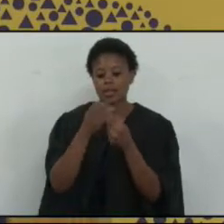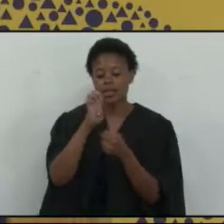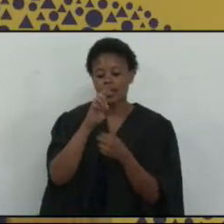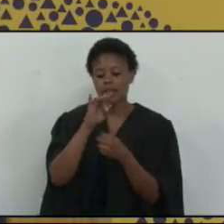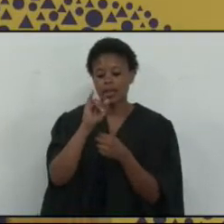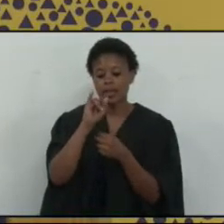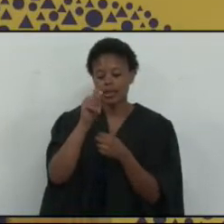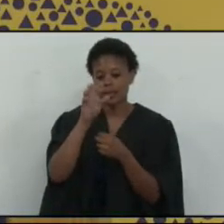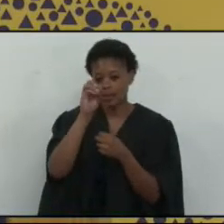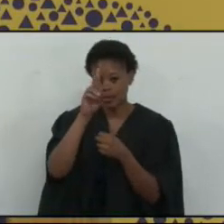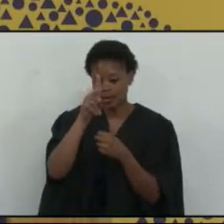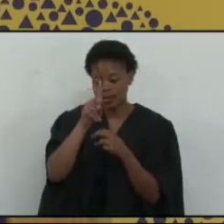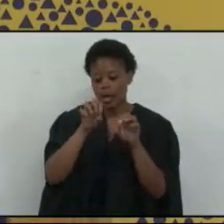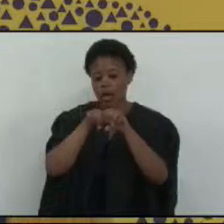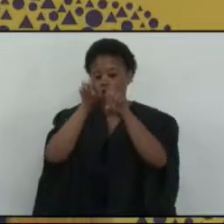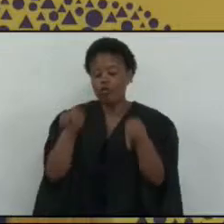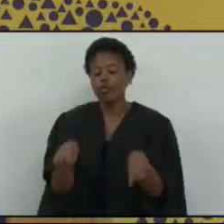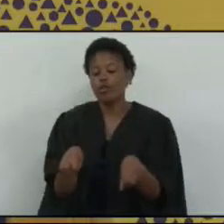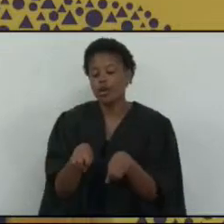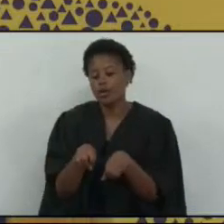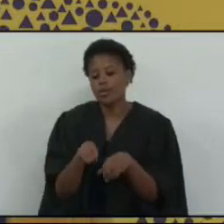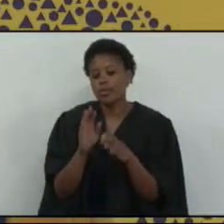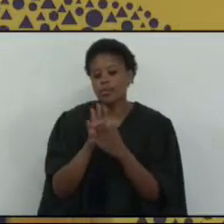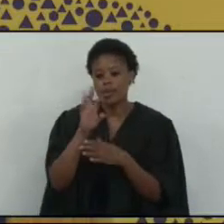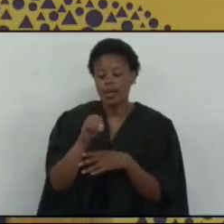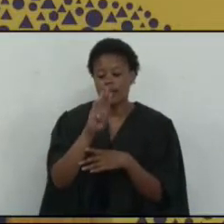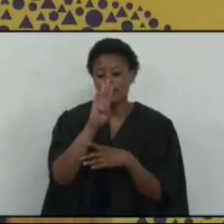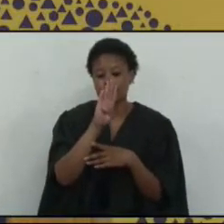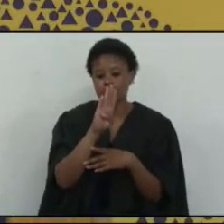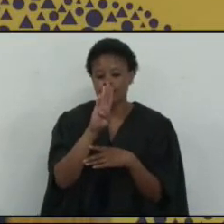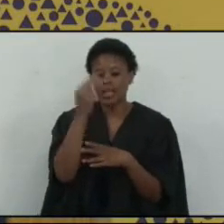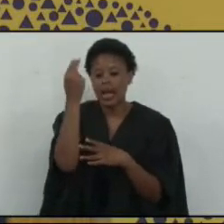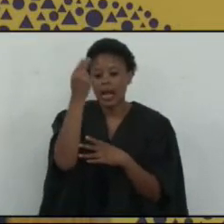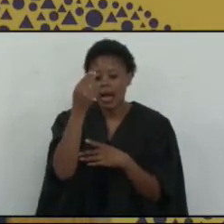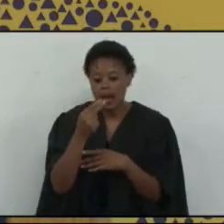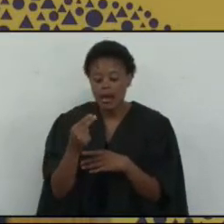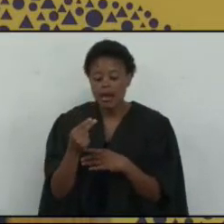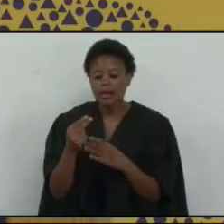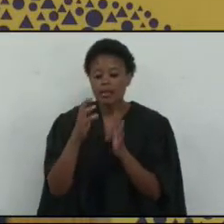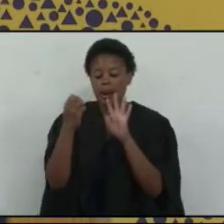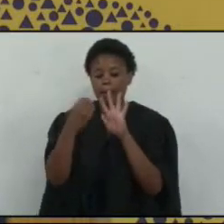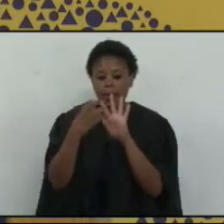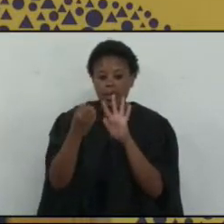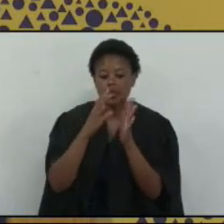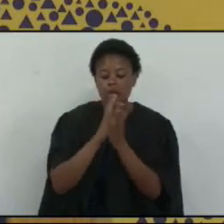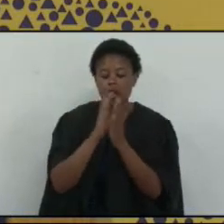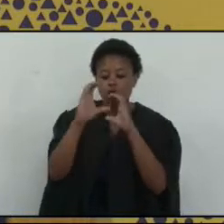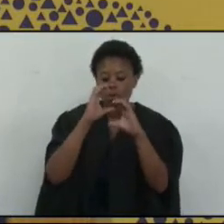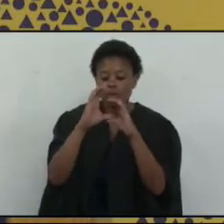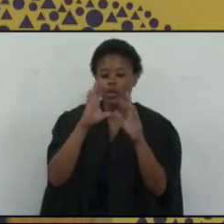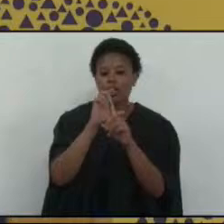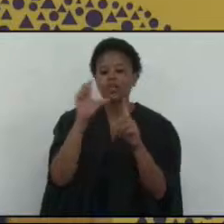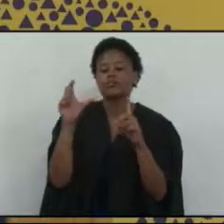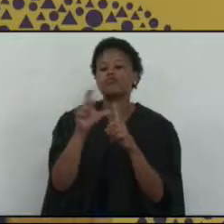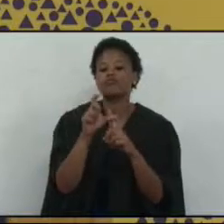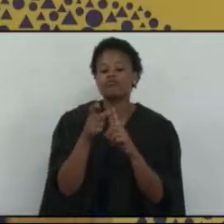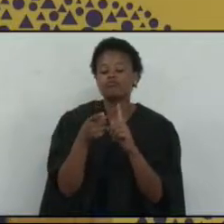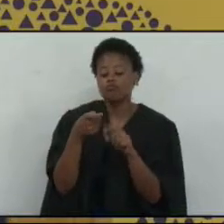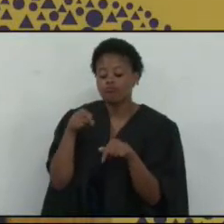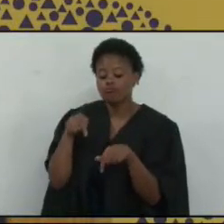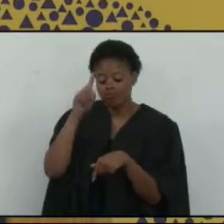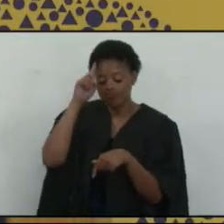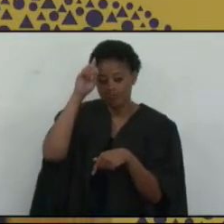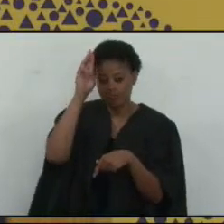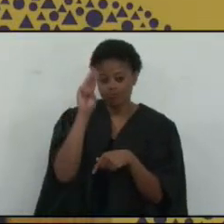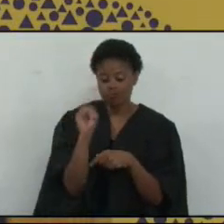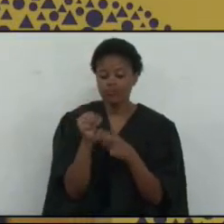Forum. And of course, she has a Bachelor of Arts degree in Media, Communication and Culture from Nelson